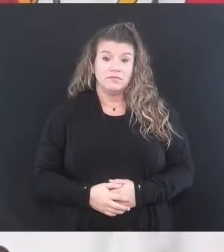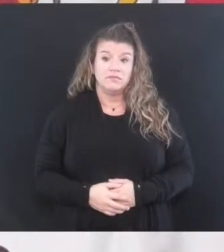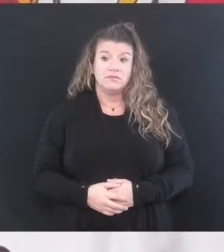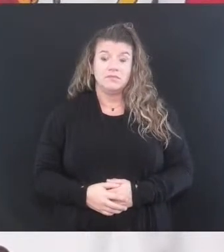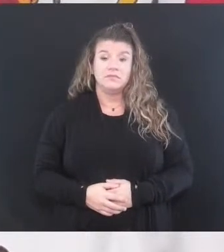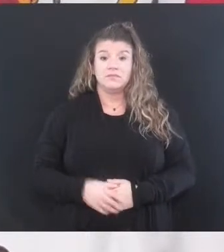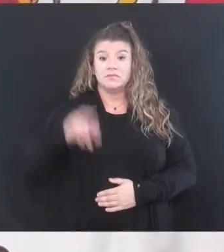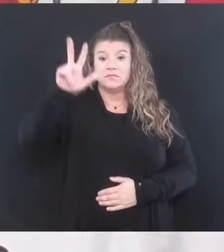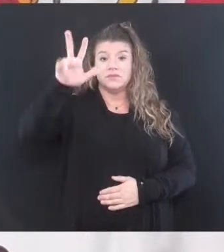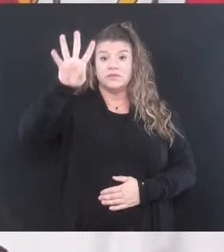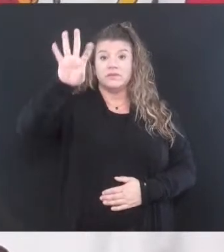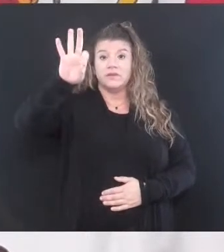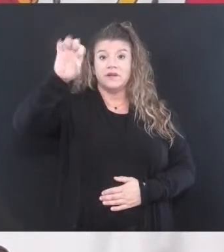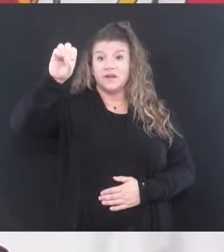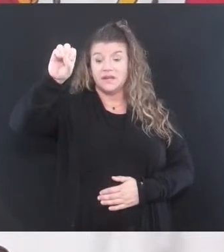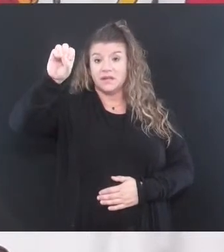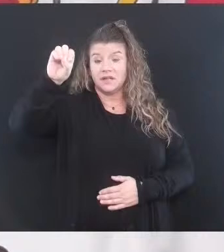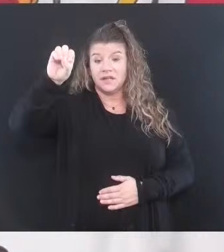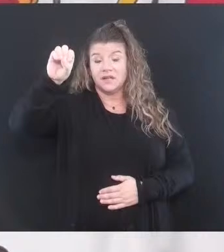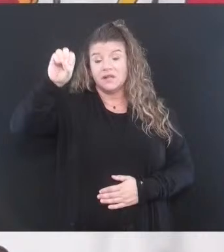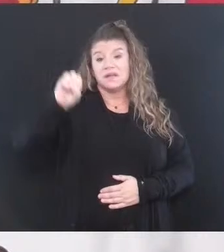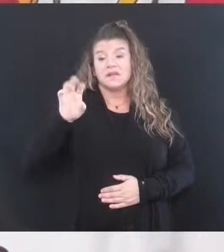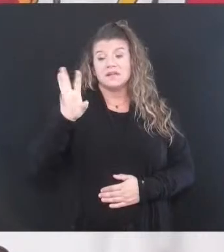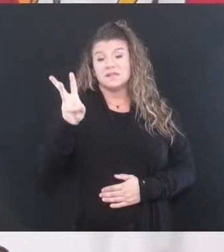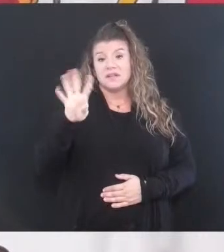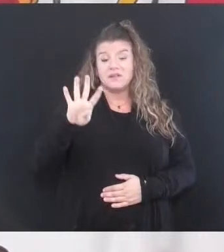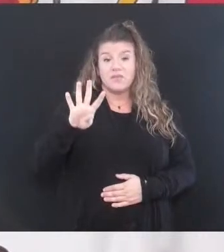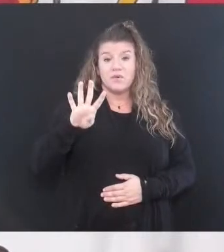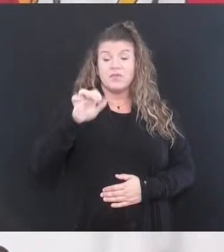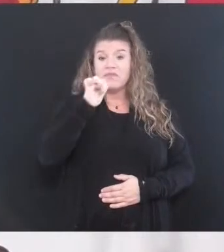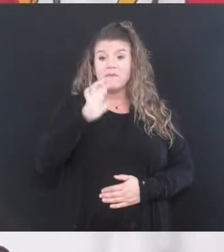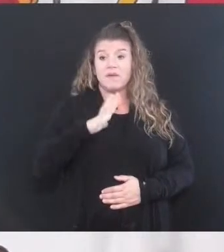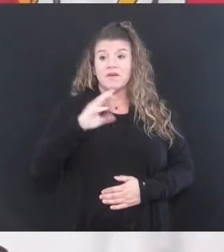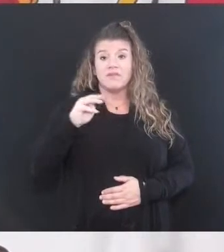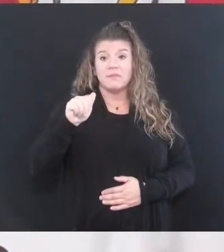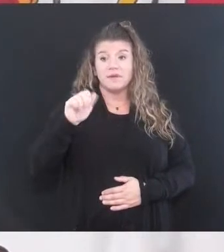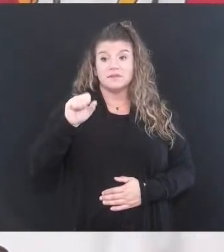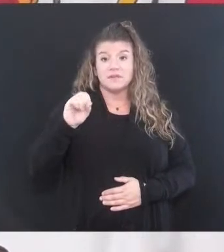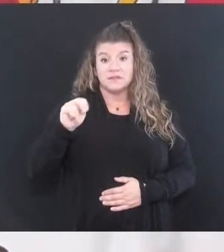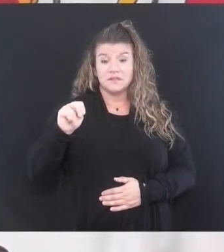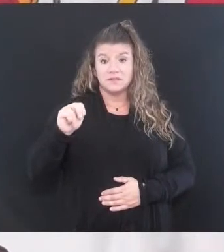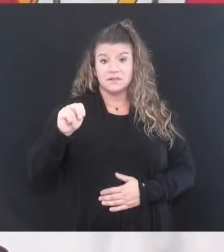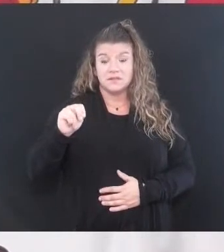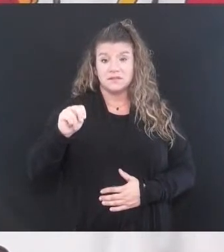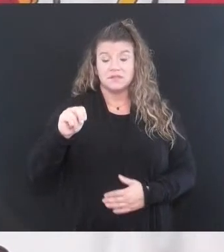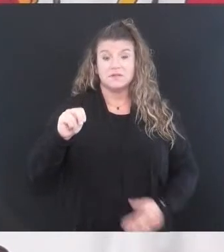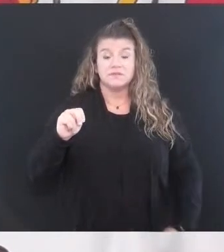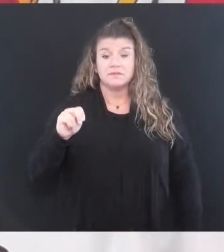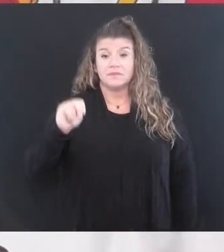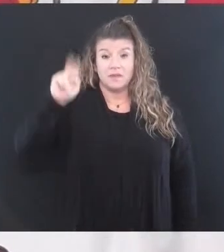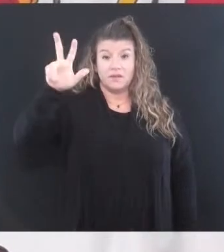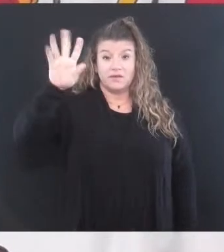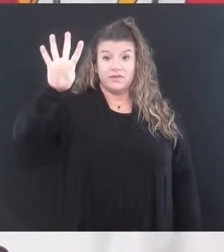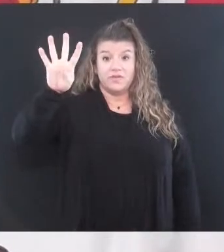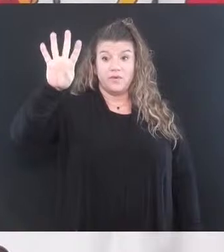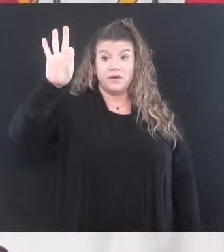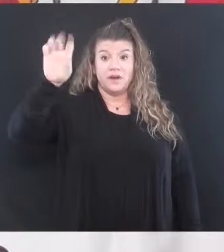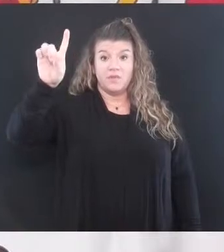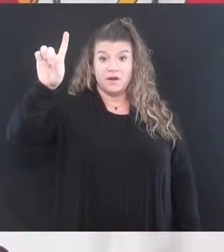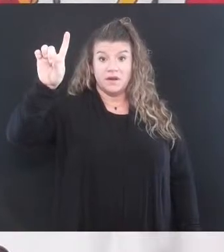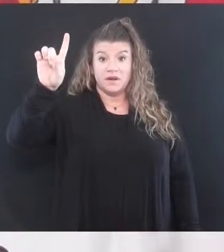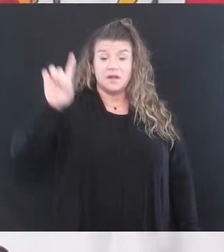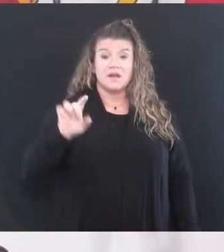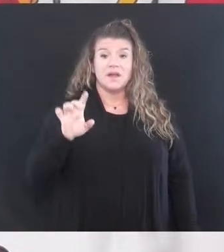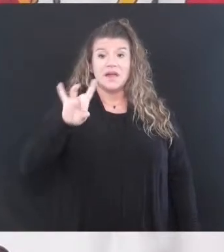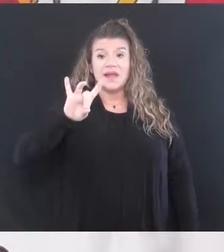The 3,490th death in West Virginia is a 64-year-old female from Mason County. The 3,491st death